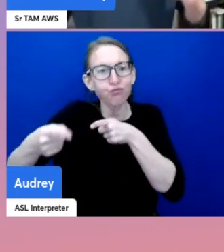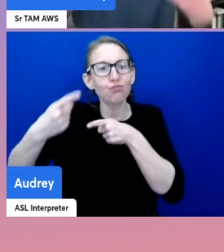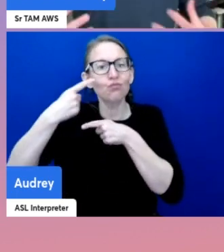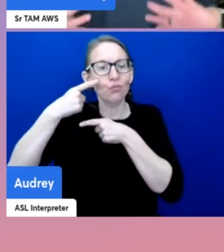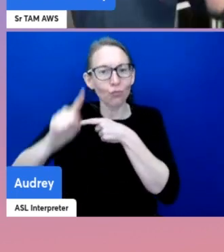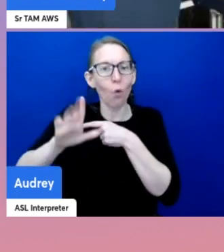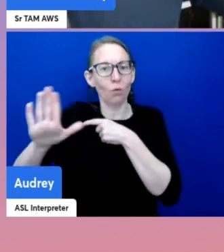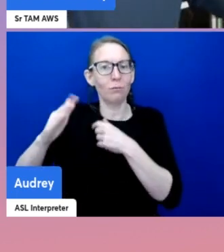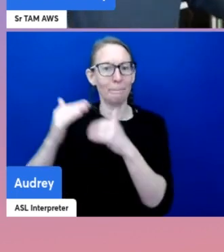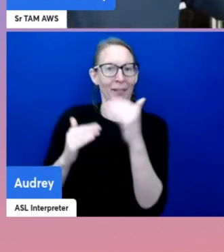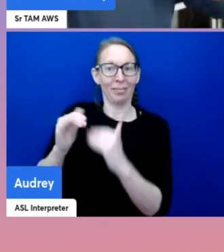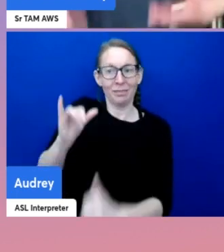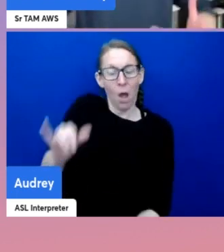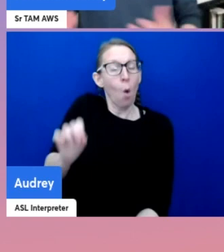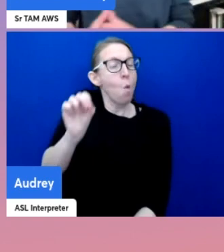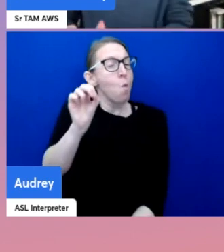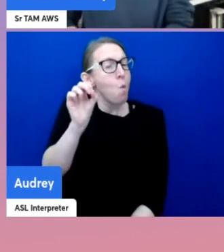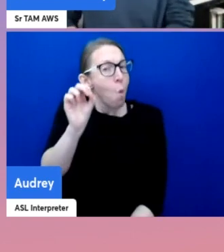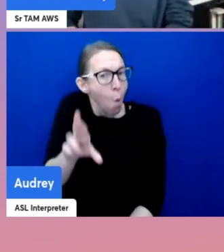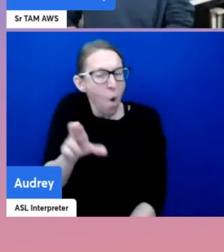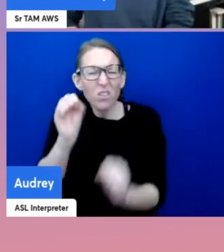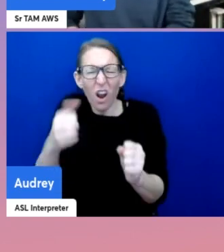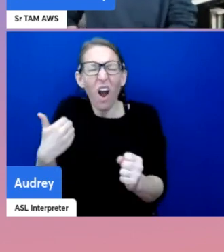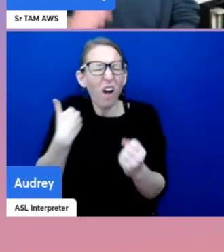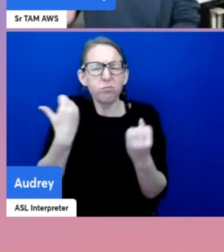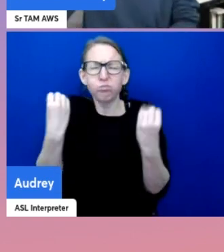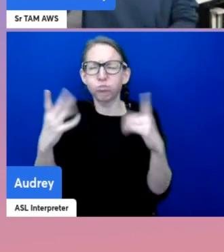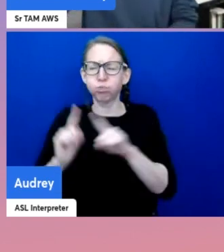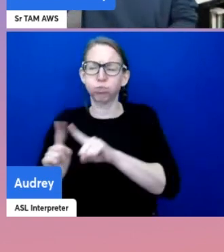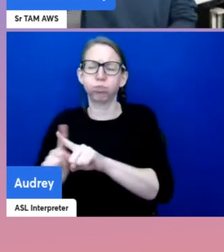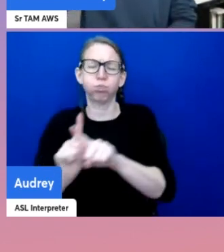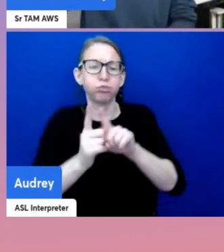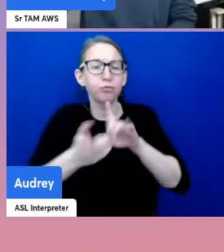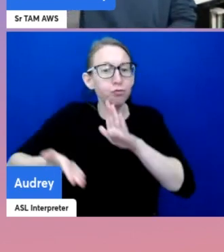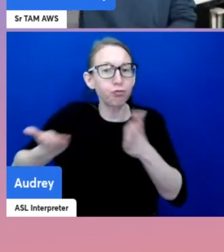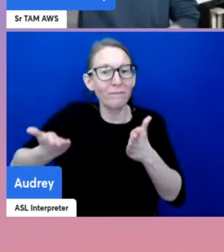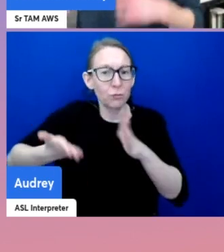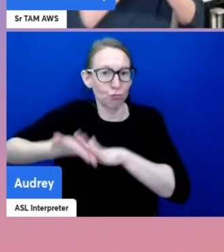building this, or you could have tons of services there running.